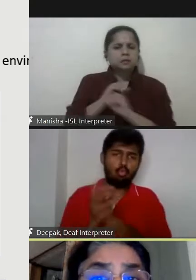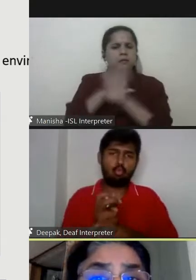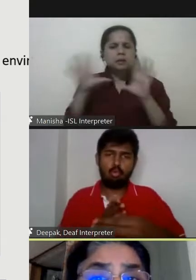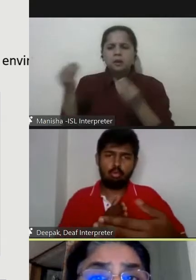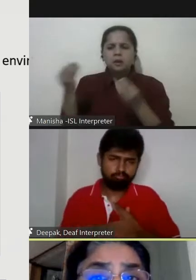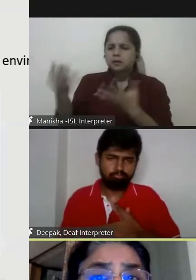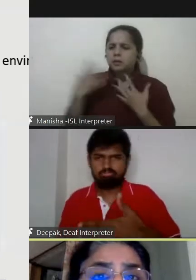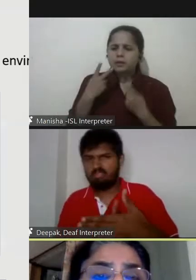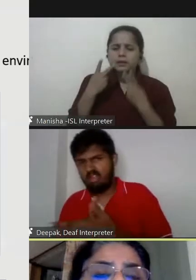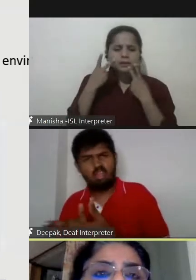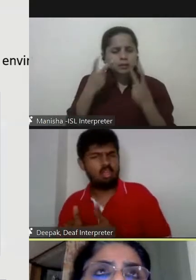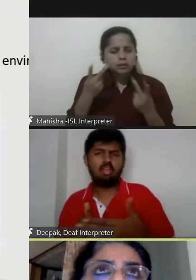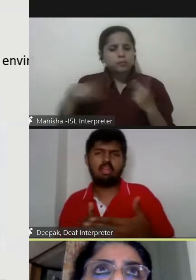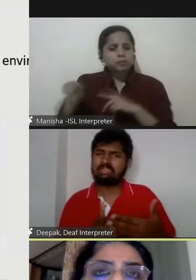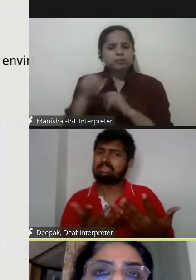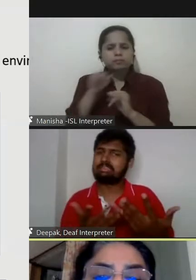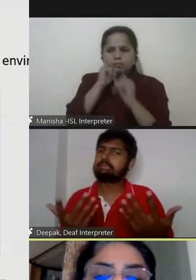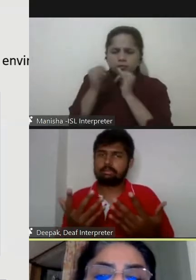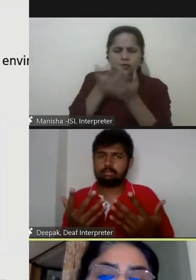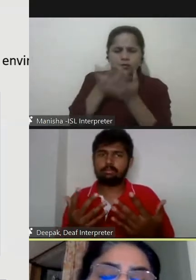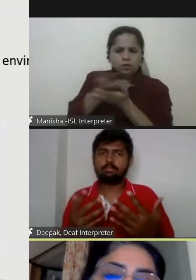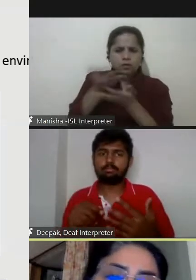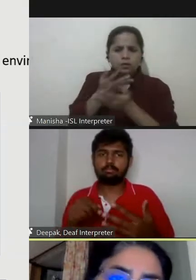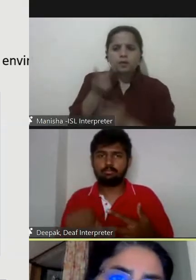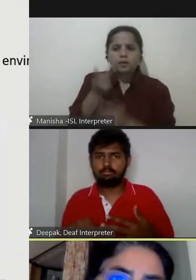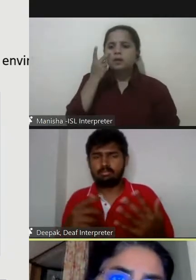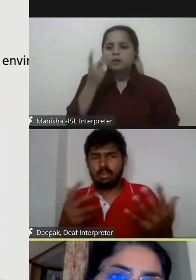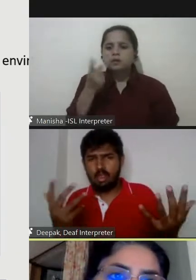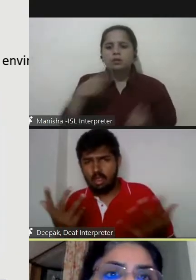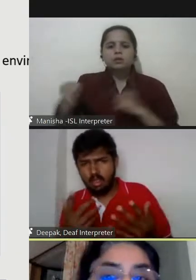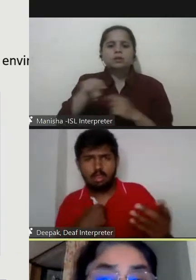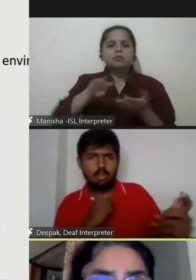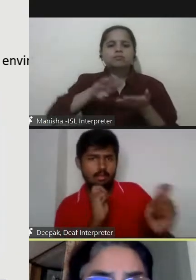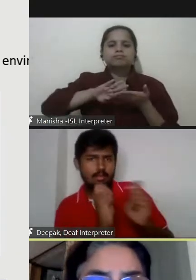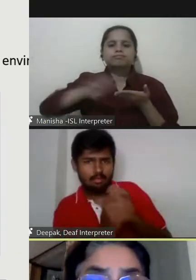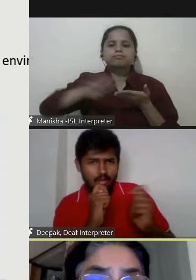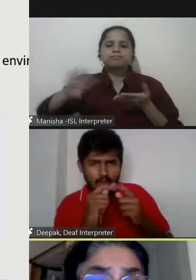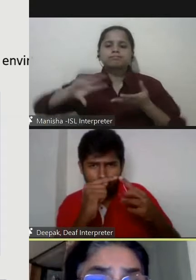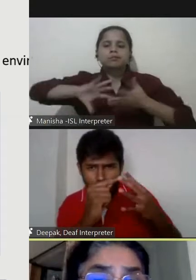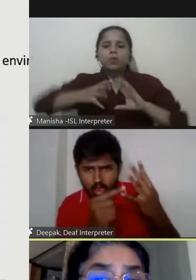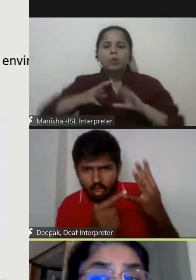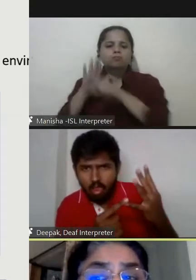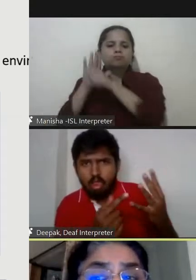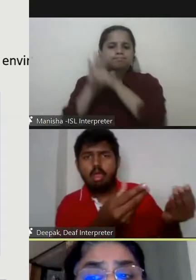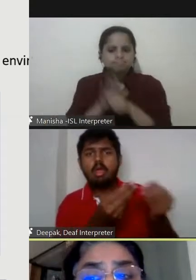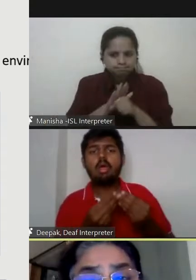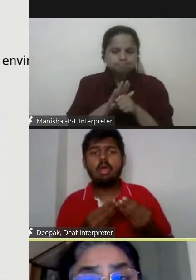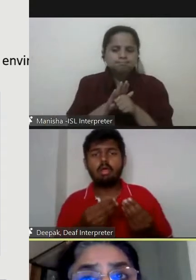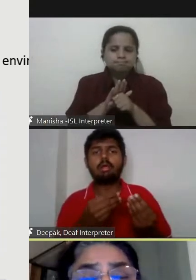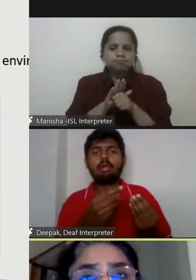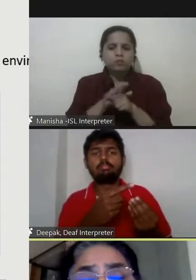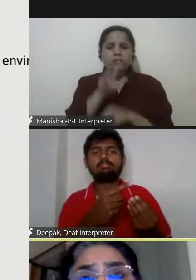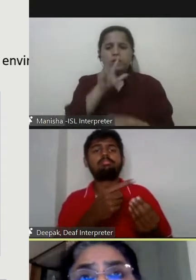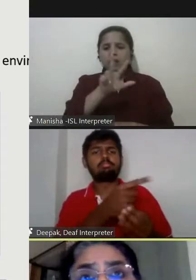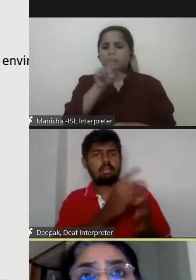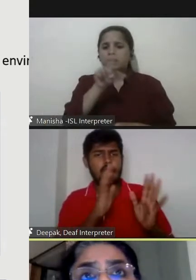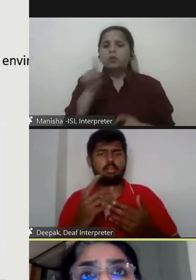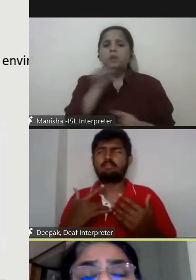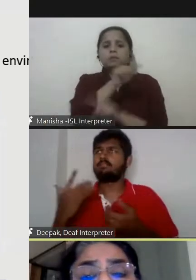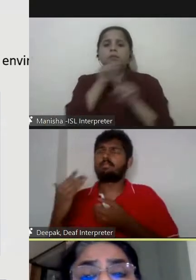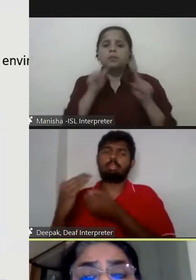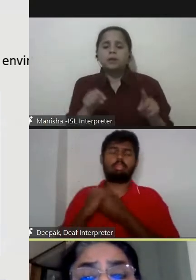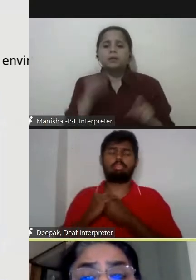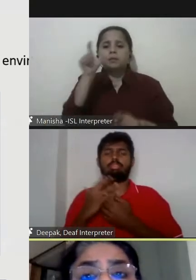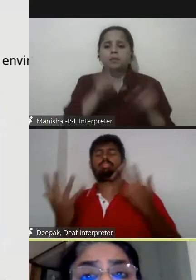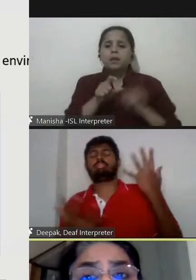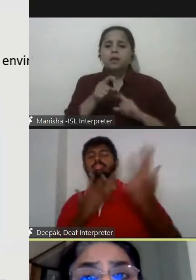and interviews was a picture of exclusion and discrimination. 81% people